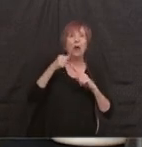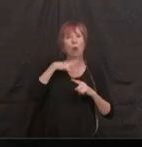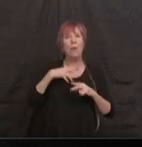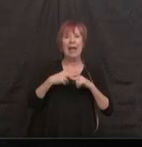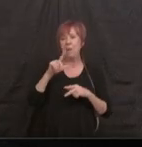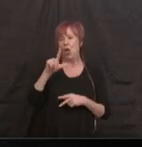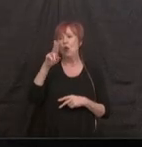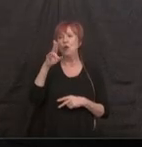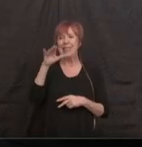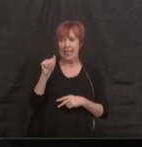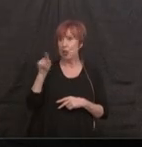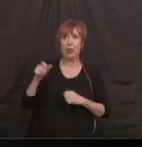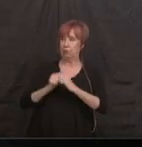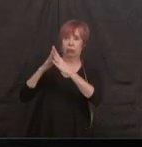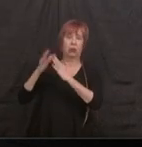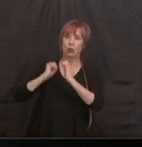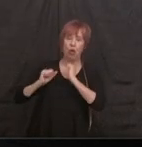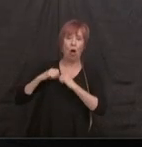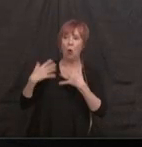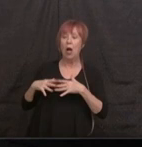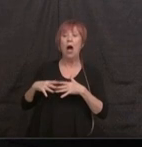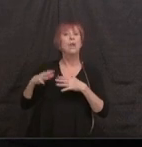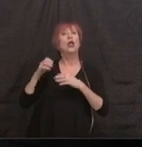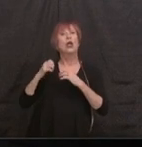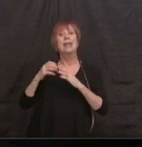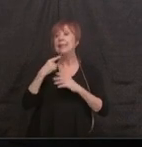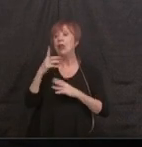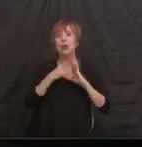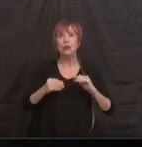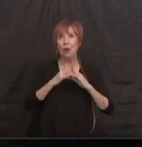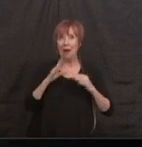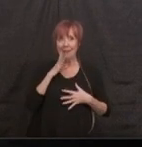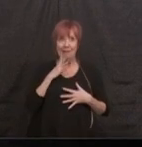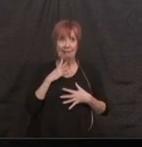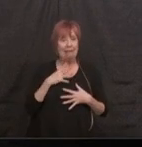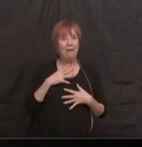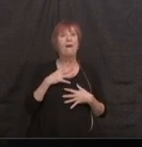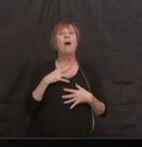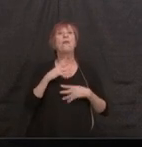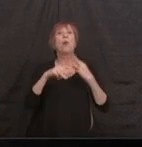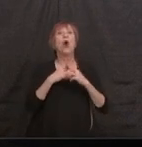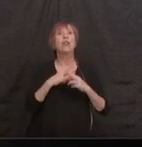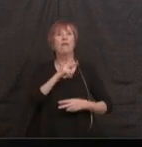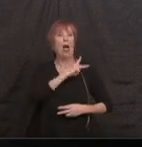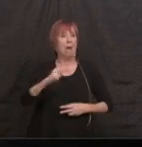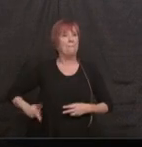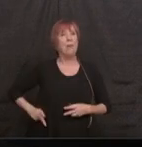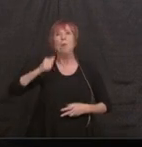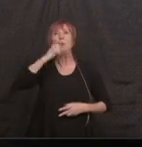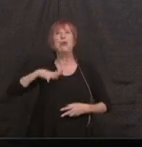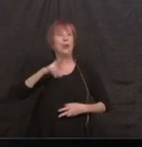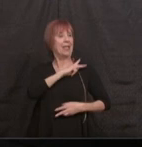together this amazing, amazing show that's actually tells the story of the salacious world of pageants, but it's done in such an authentic way that